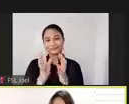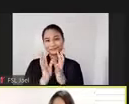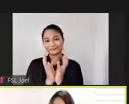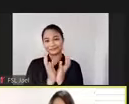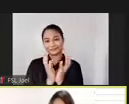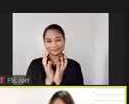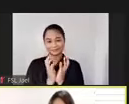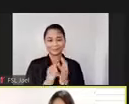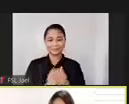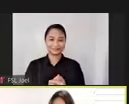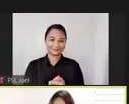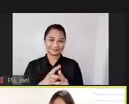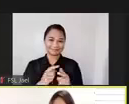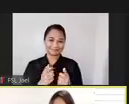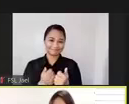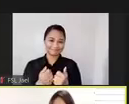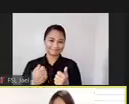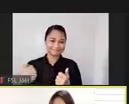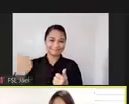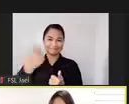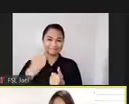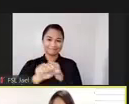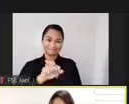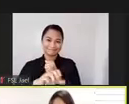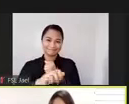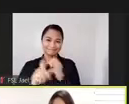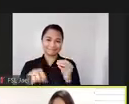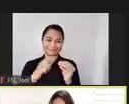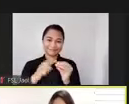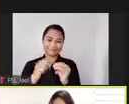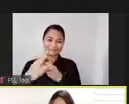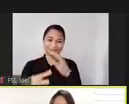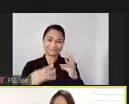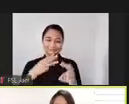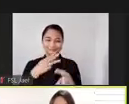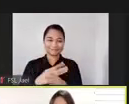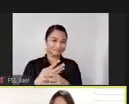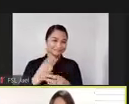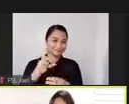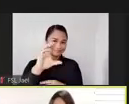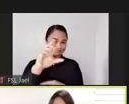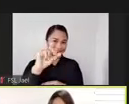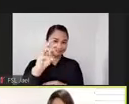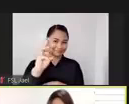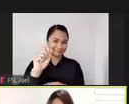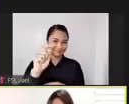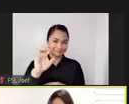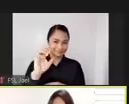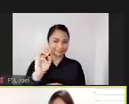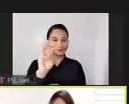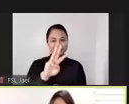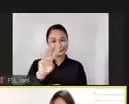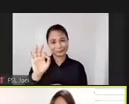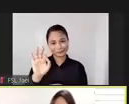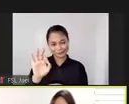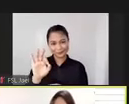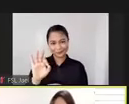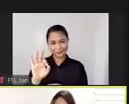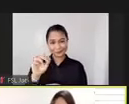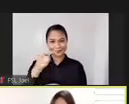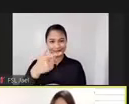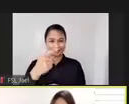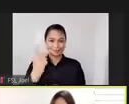or WWF, Gawad Kalinga Volunteer, spokesperson for Anak TV, Child Rights Ambassador for